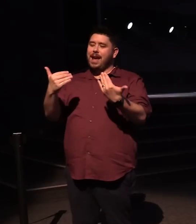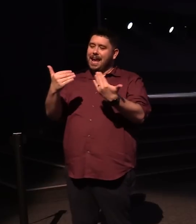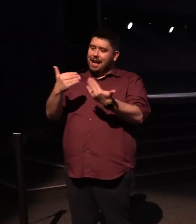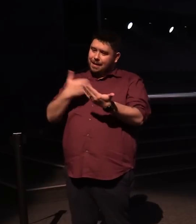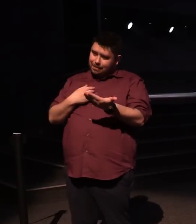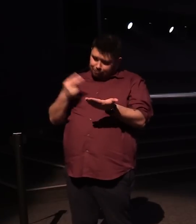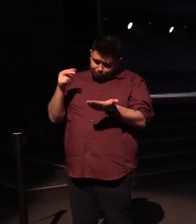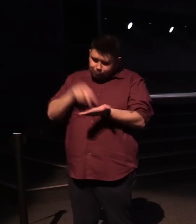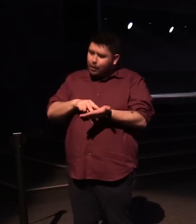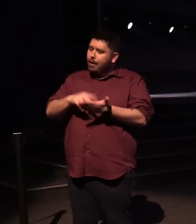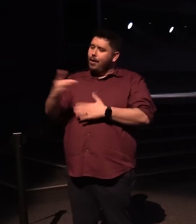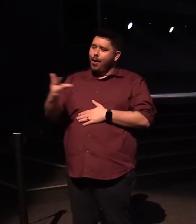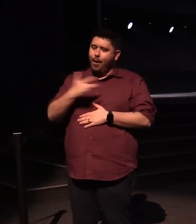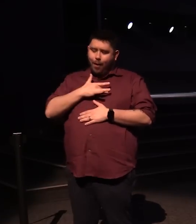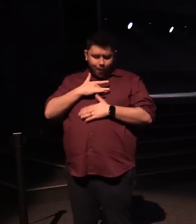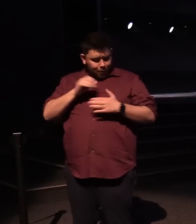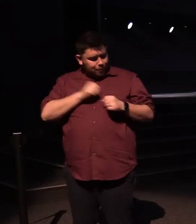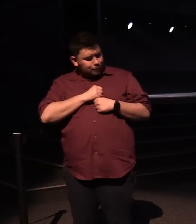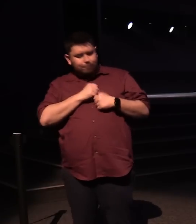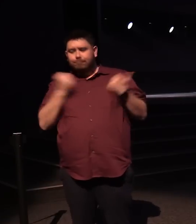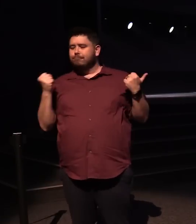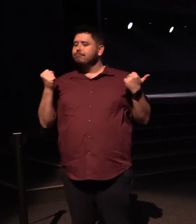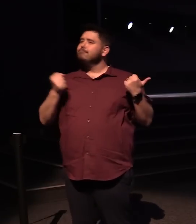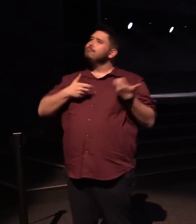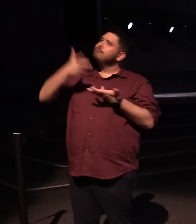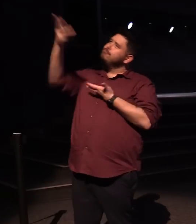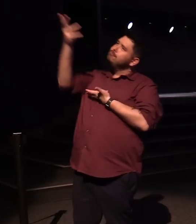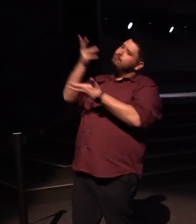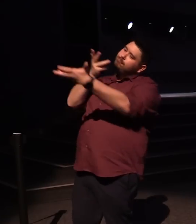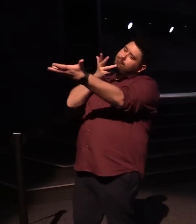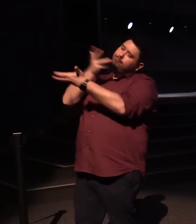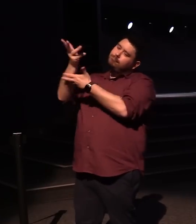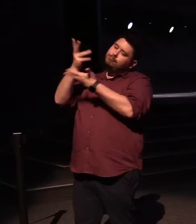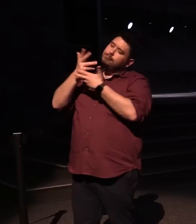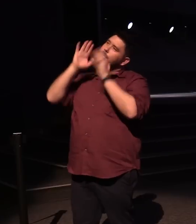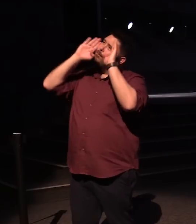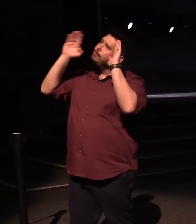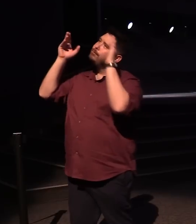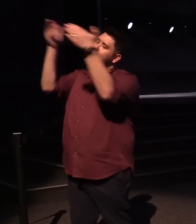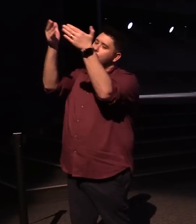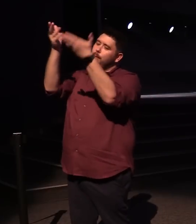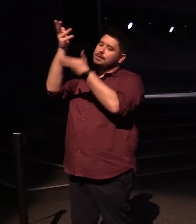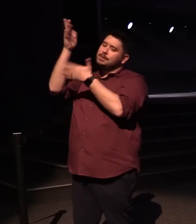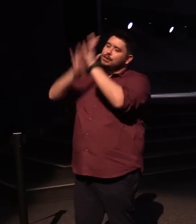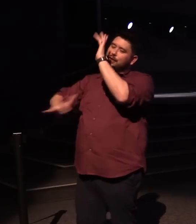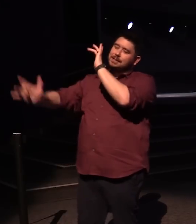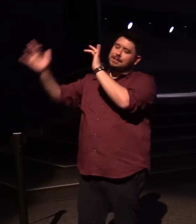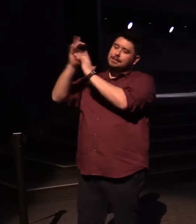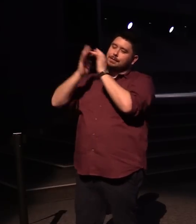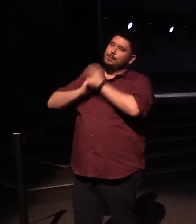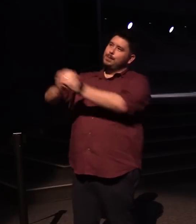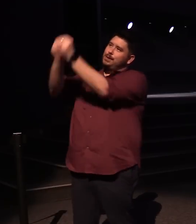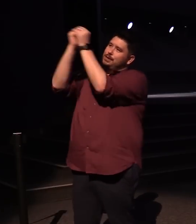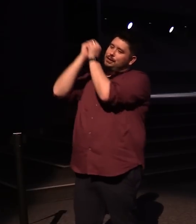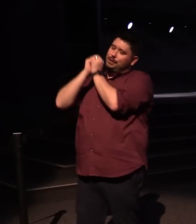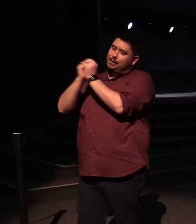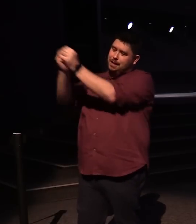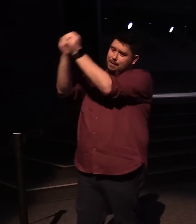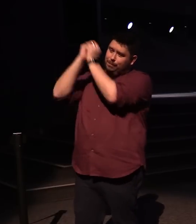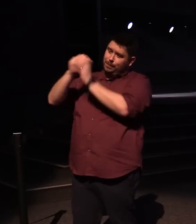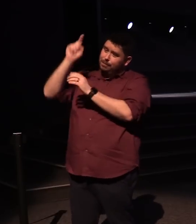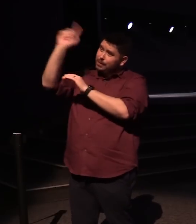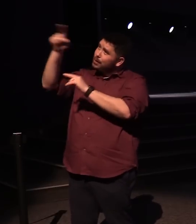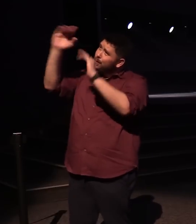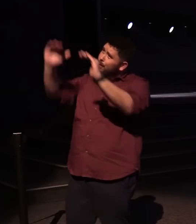to receive from the Lord and to focus on Him as we pray. So Jesus, we worship you in this room. We exalt you in